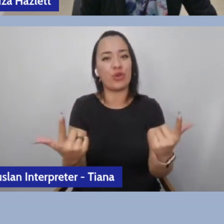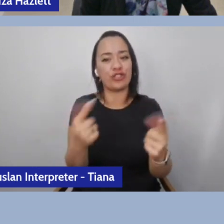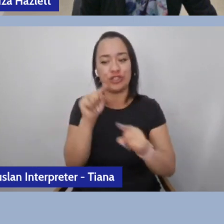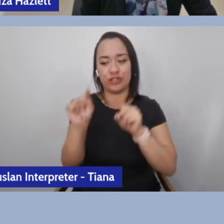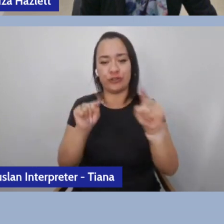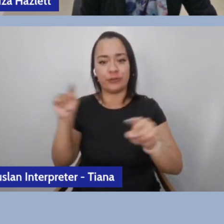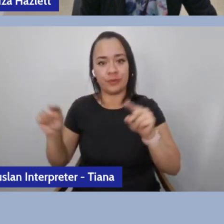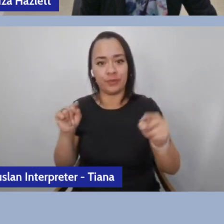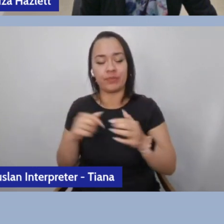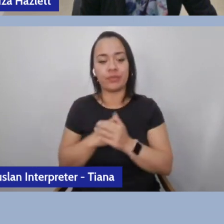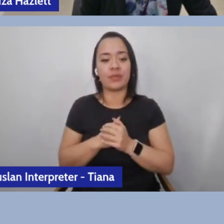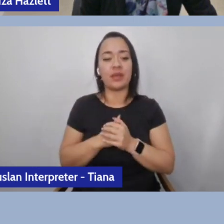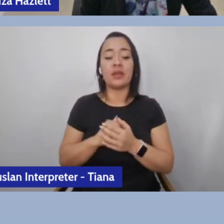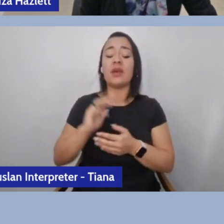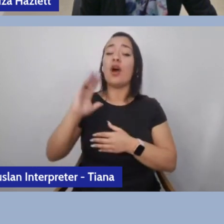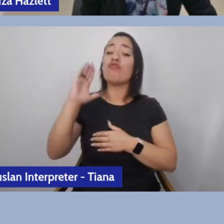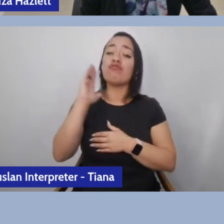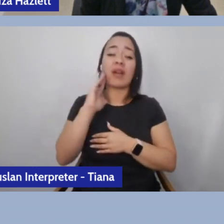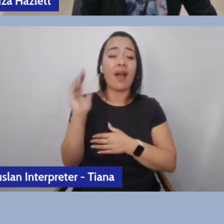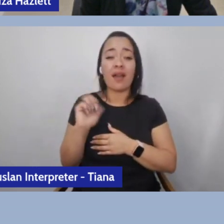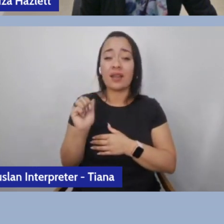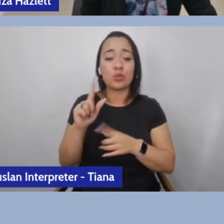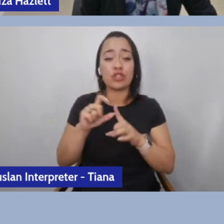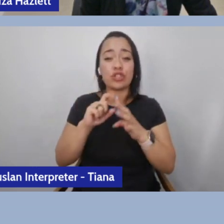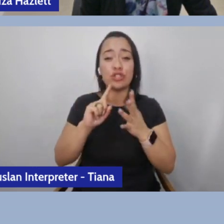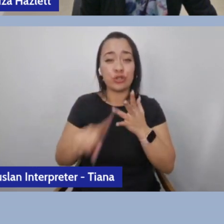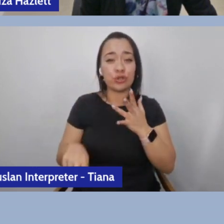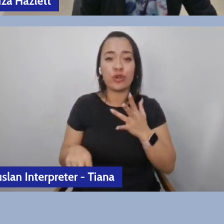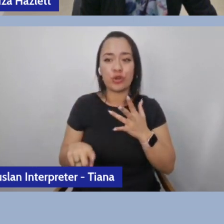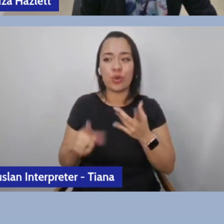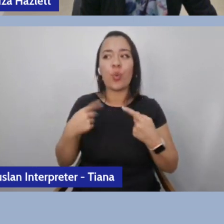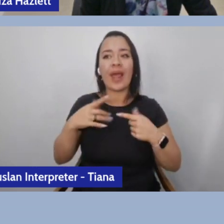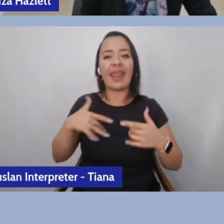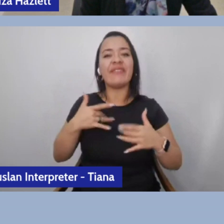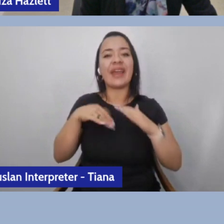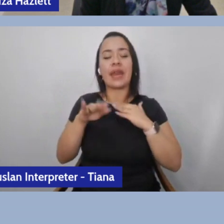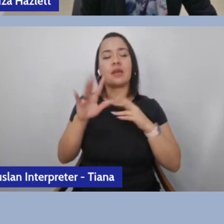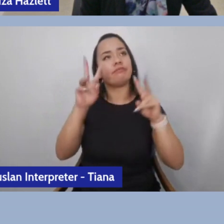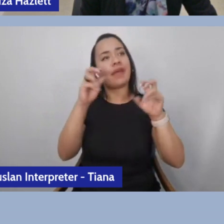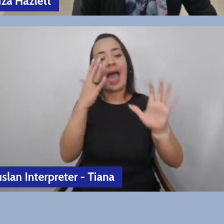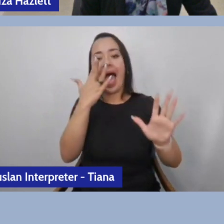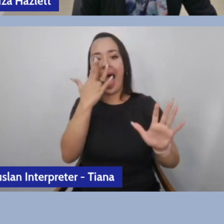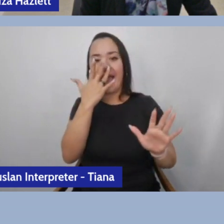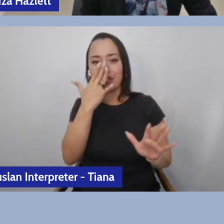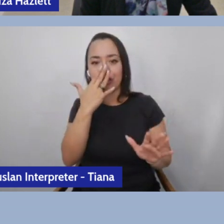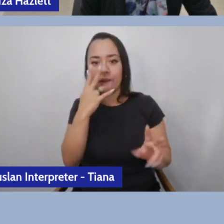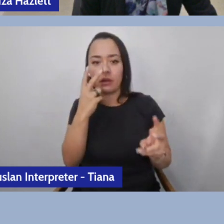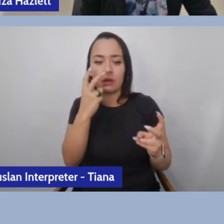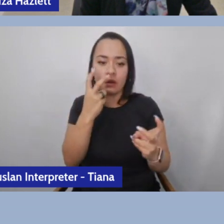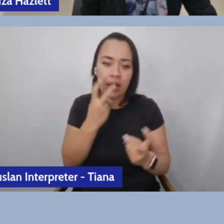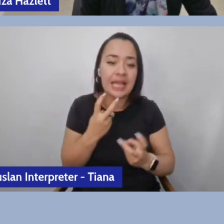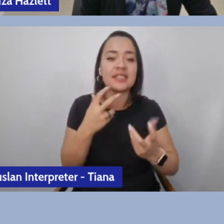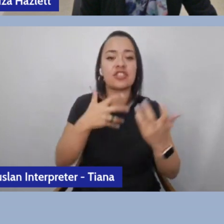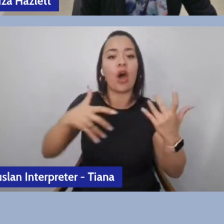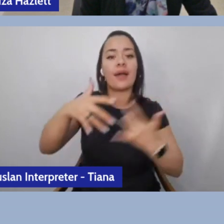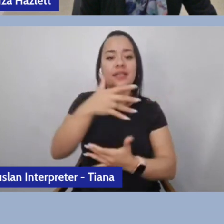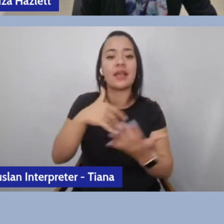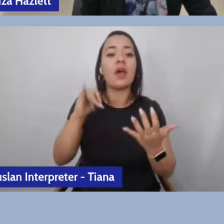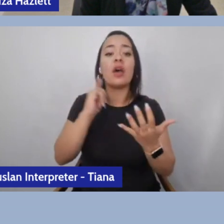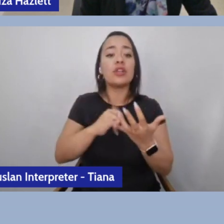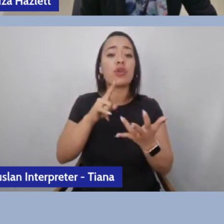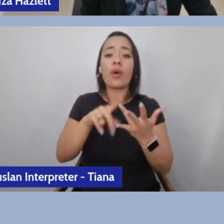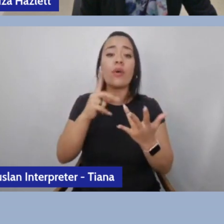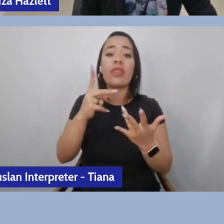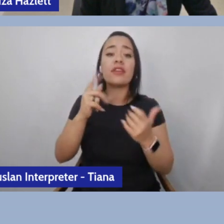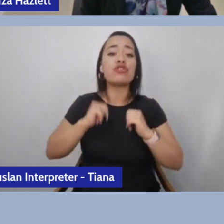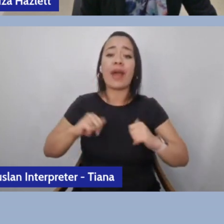aging society. So the type of training that the Mindset program provides is relevant to us to a greater